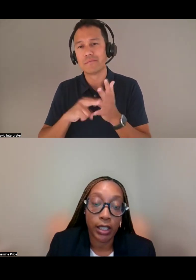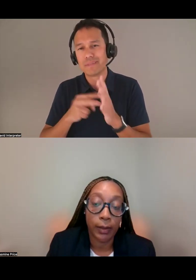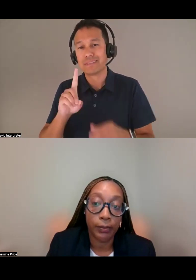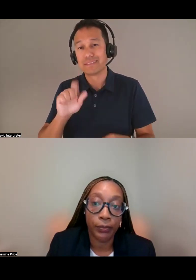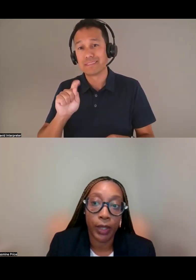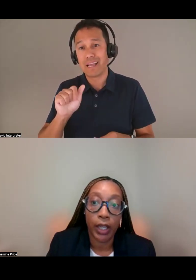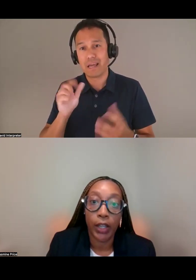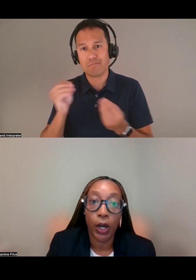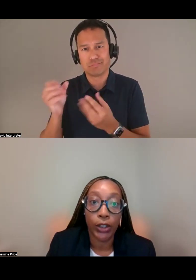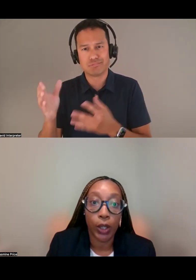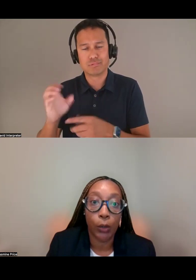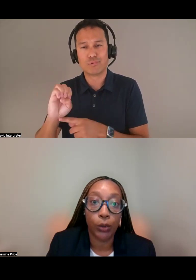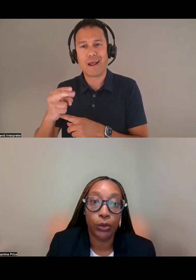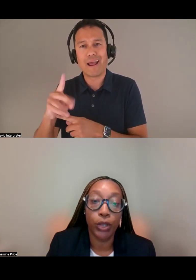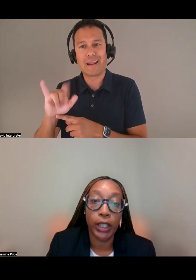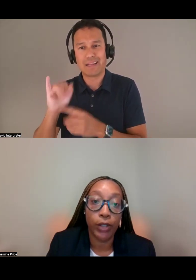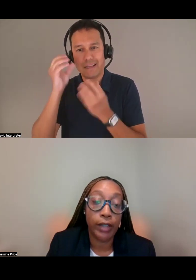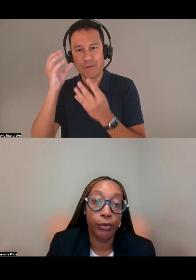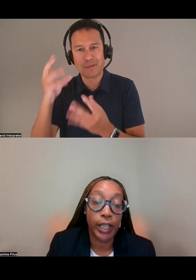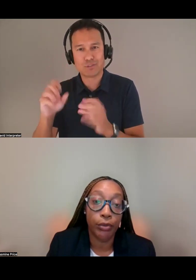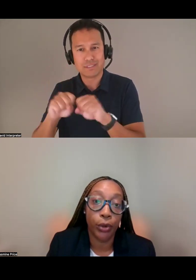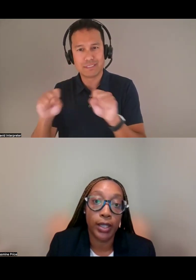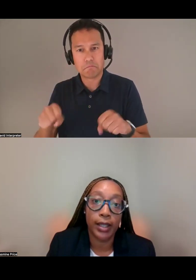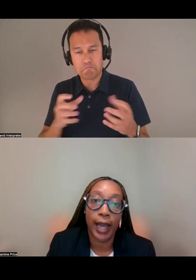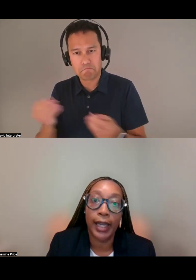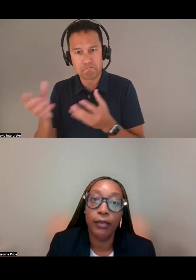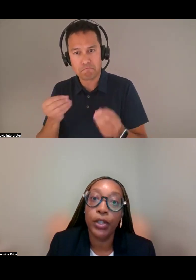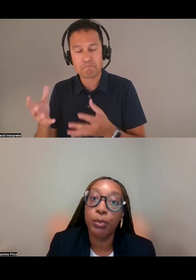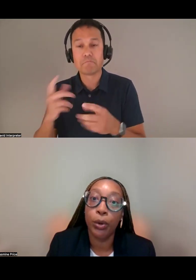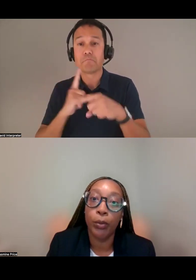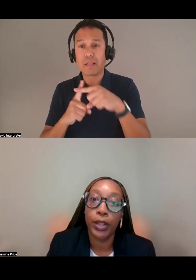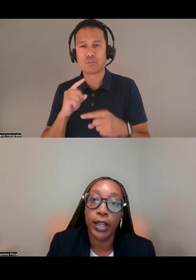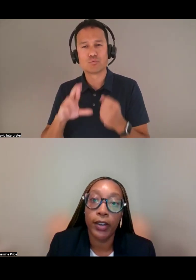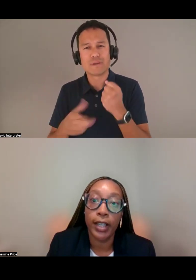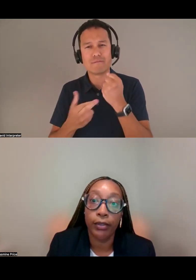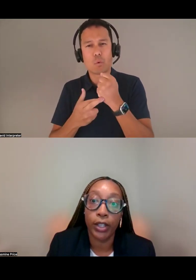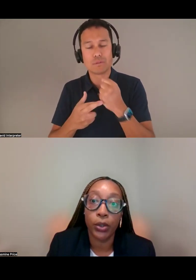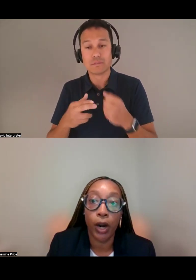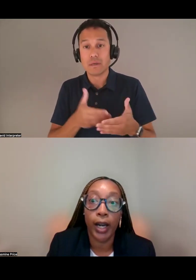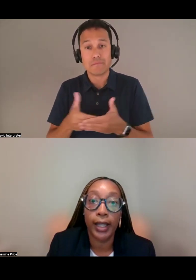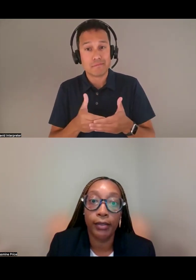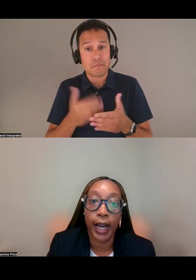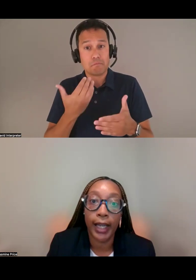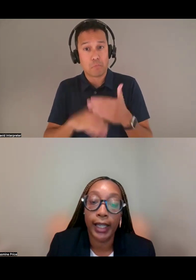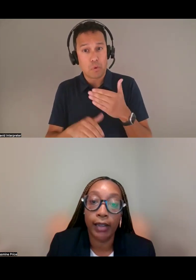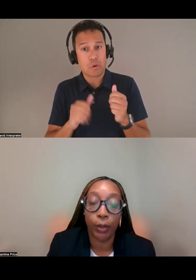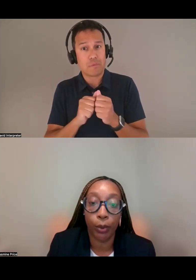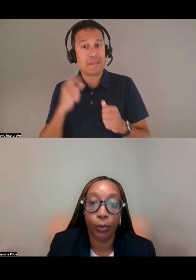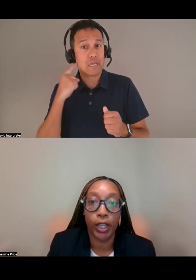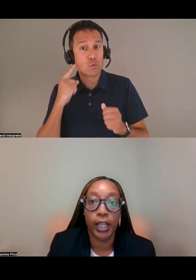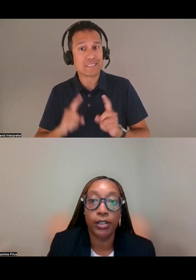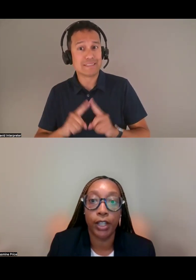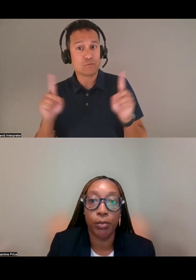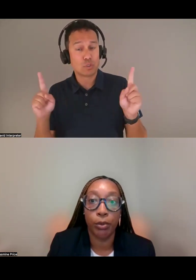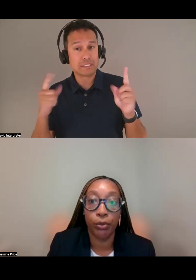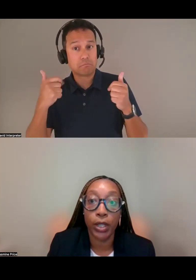information system, and also to really reinforce that infants born with a hearing difference who are identified and given